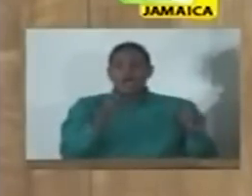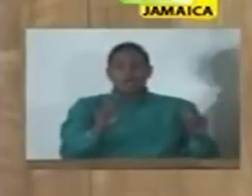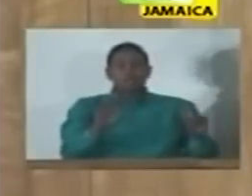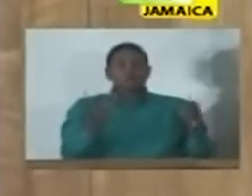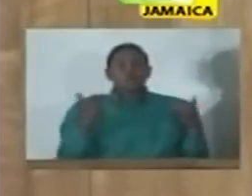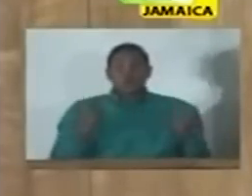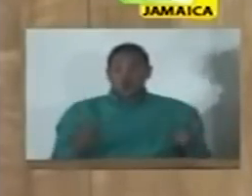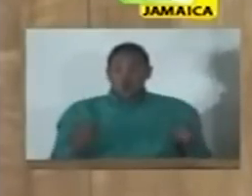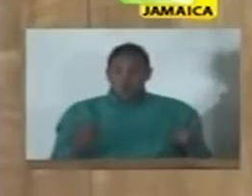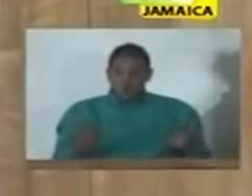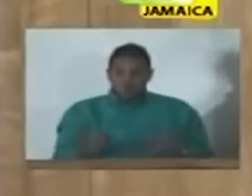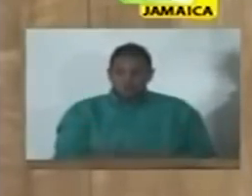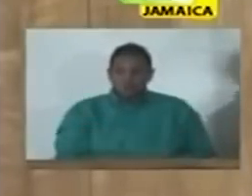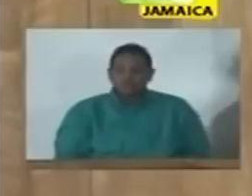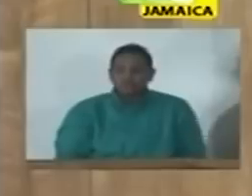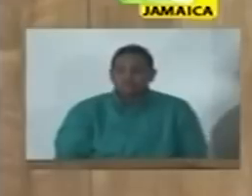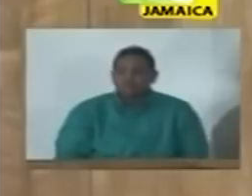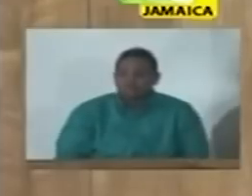now